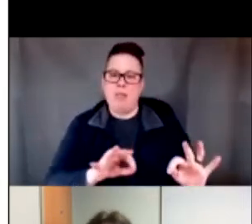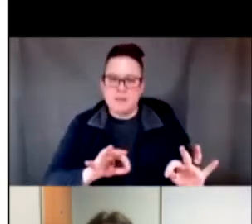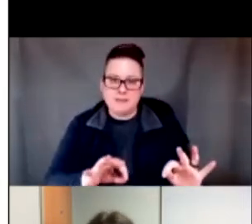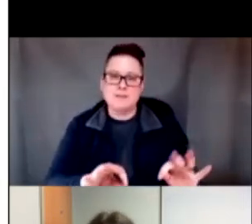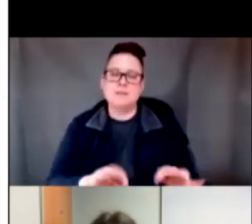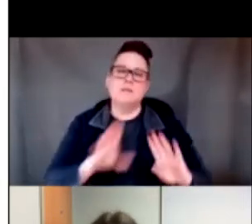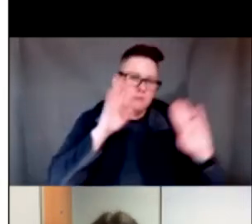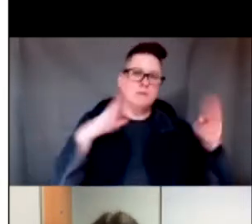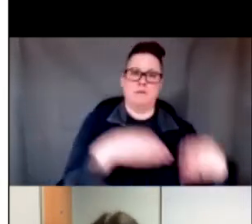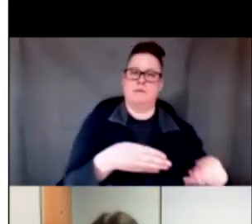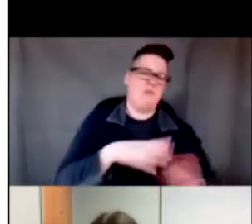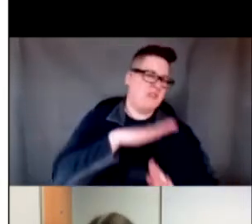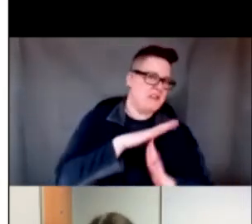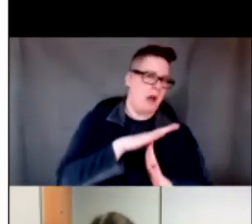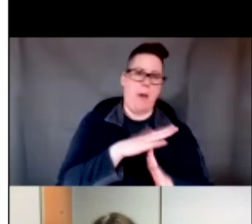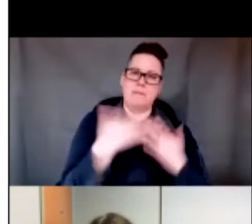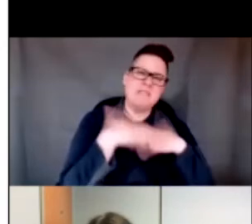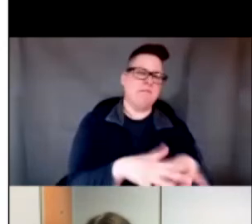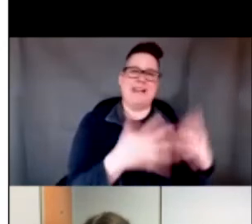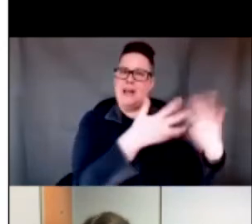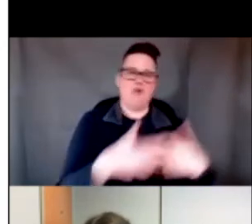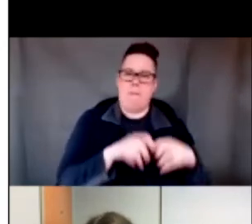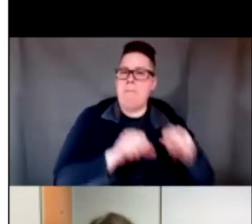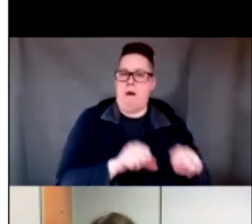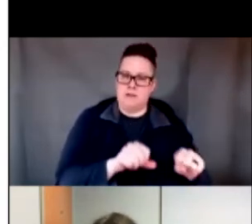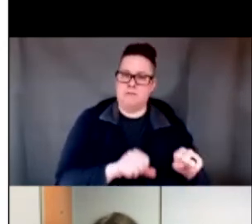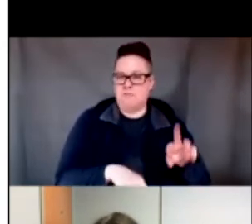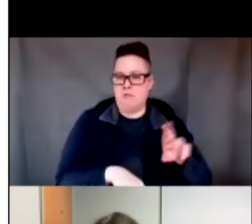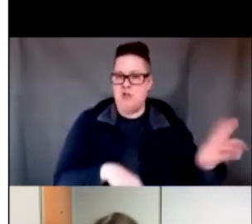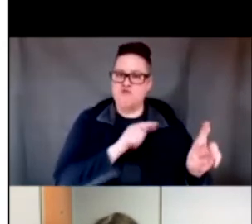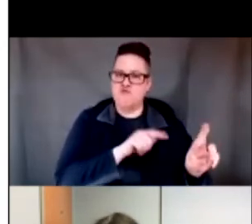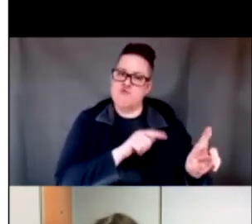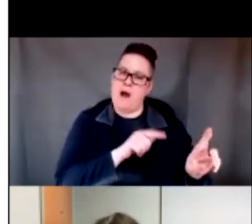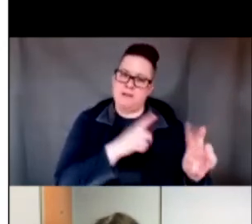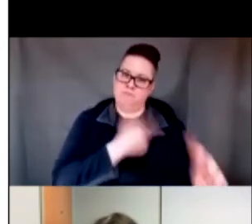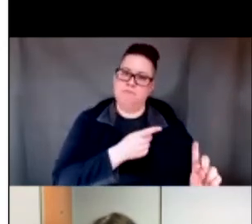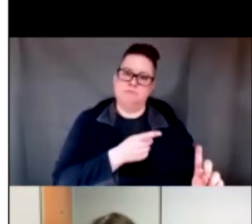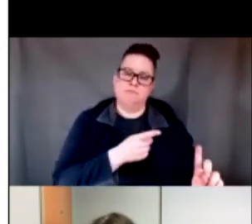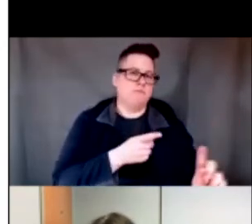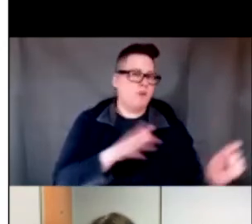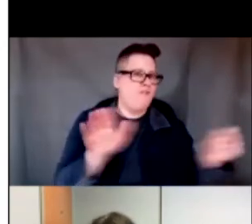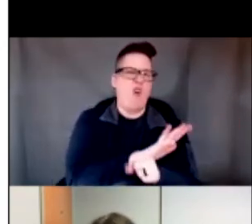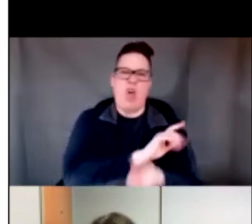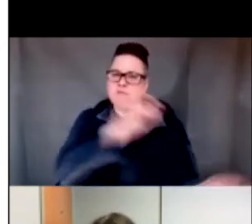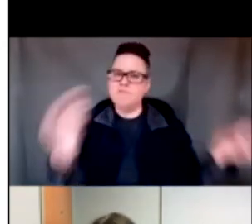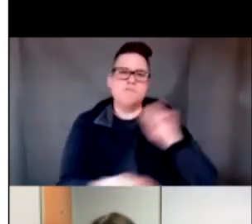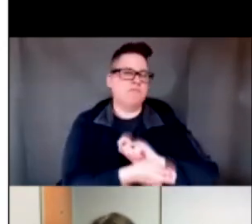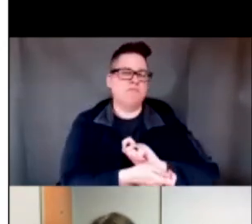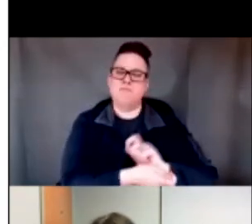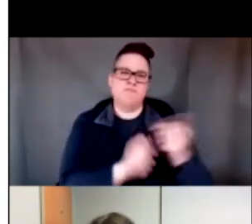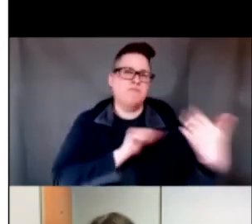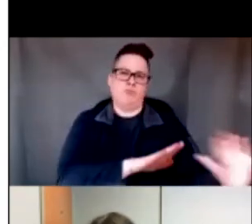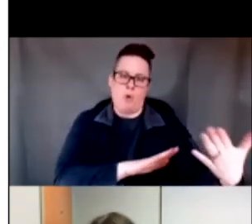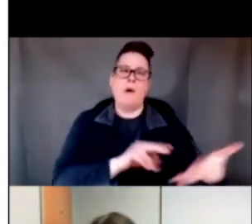move towards the greatest integration that we can to the right of having a transformed practice where people